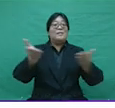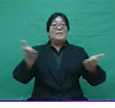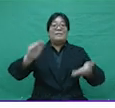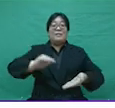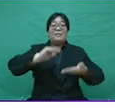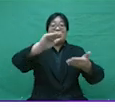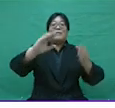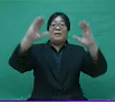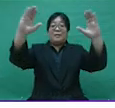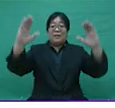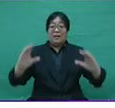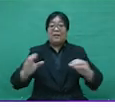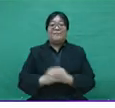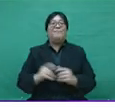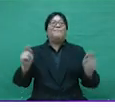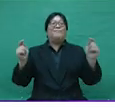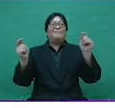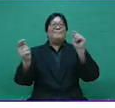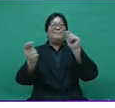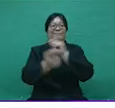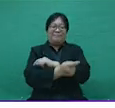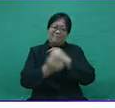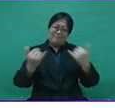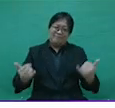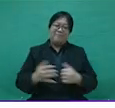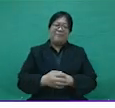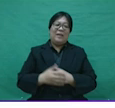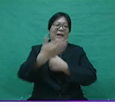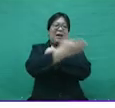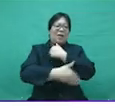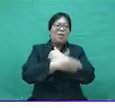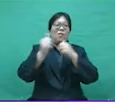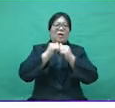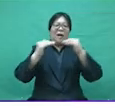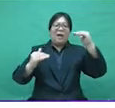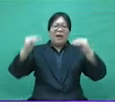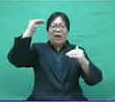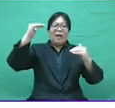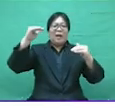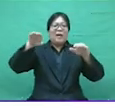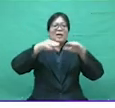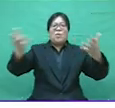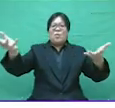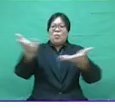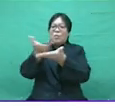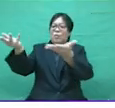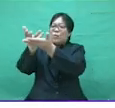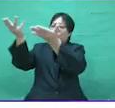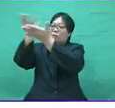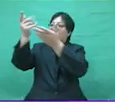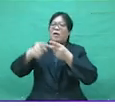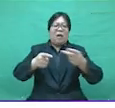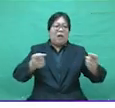service delivery methods have changed. Countries with a high level of bureaucracy